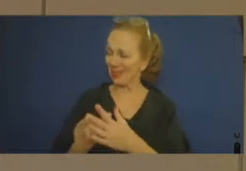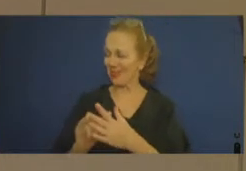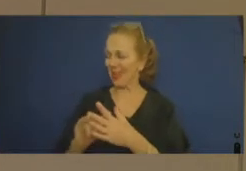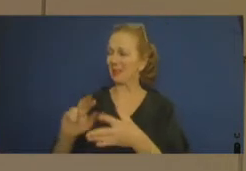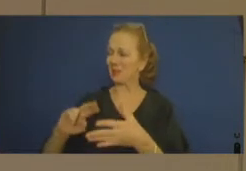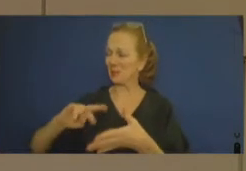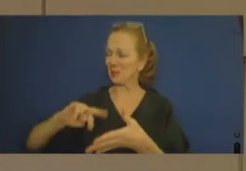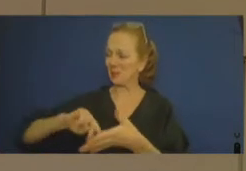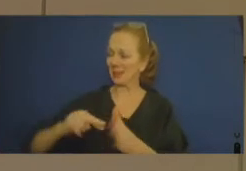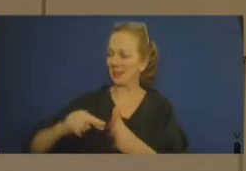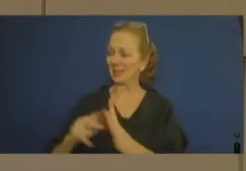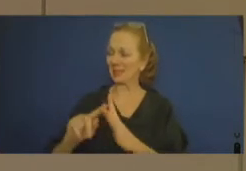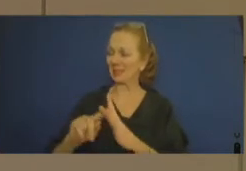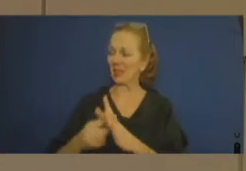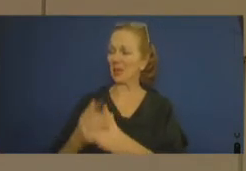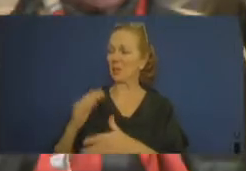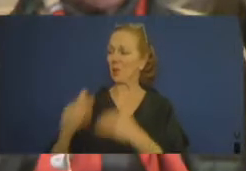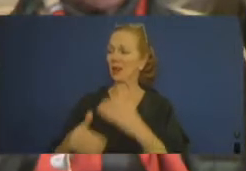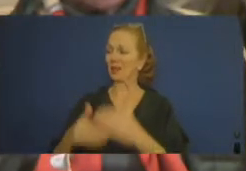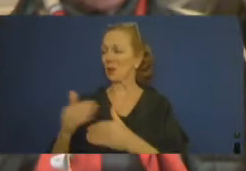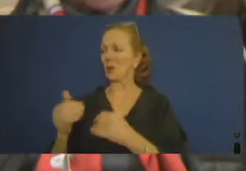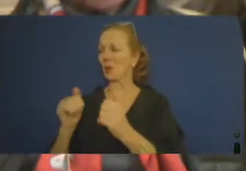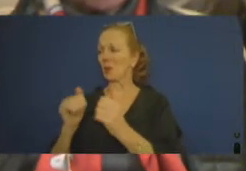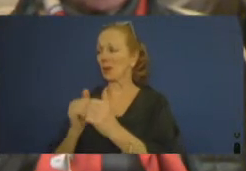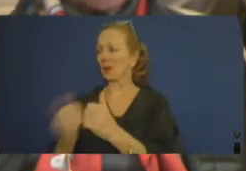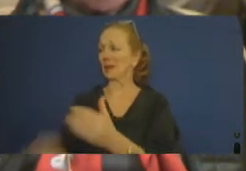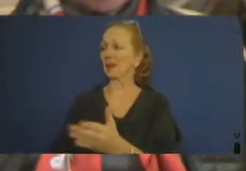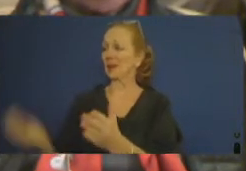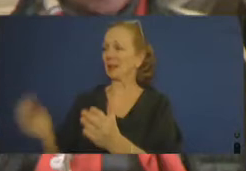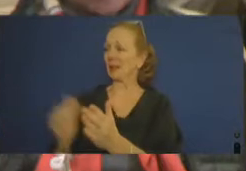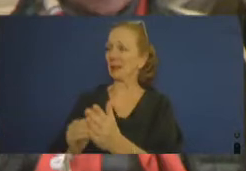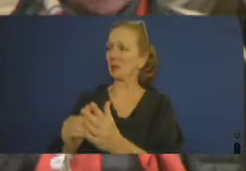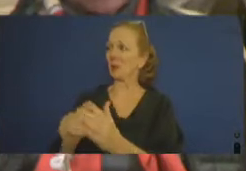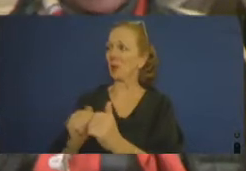what City Attorney just recommended? So Mr. Baker's the attorney.